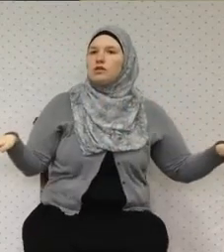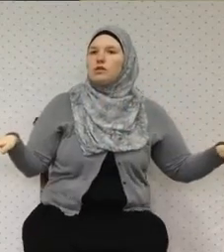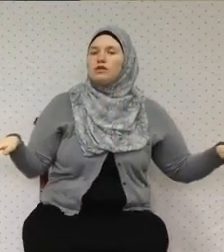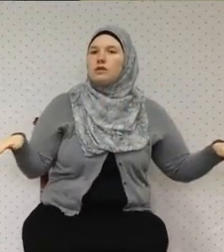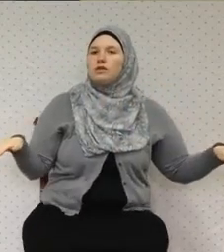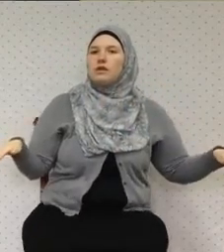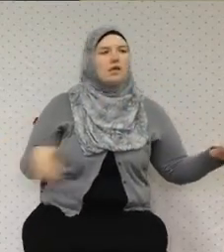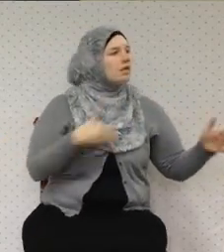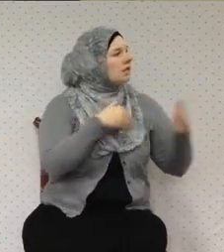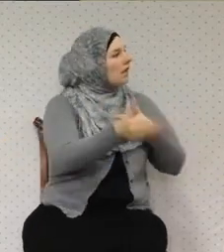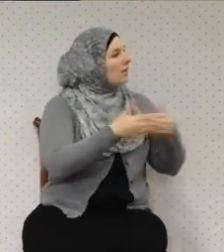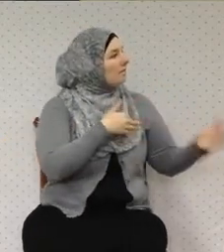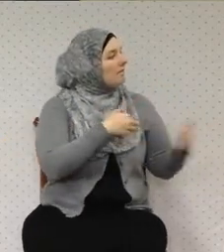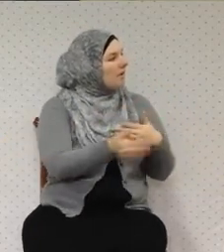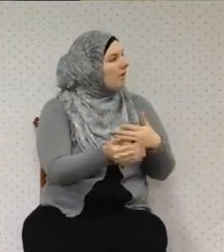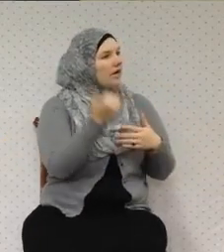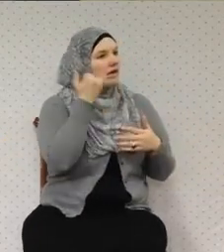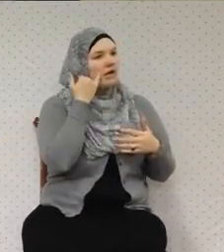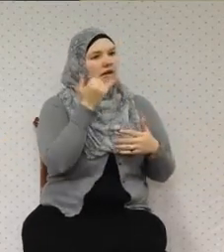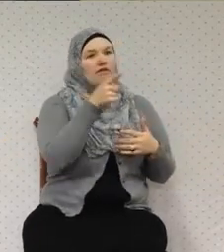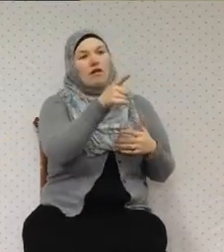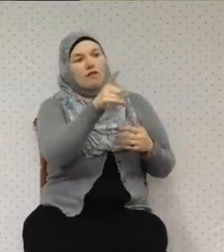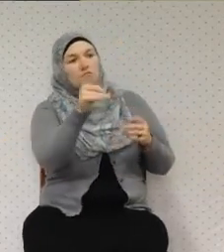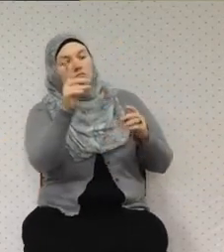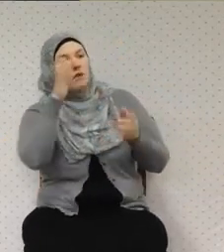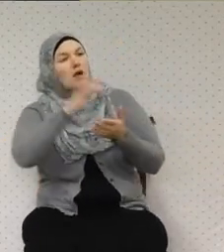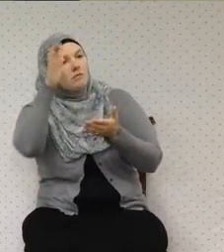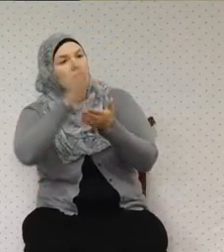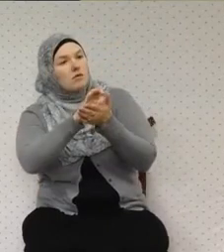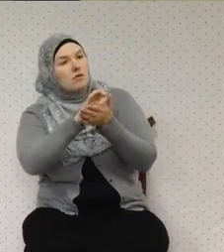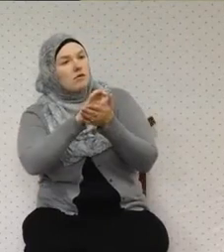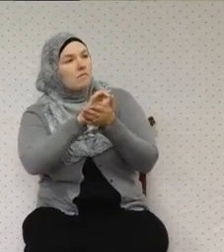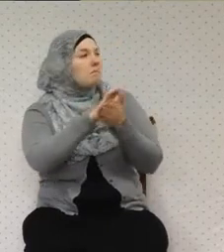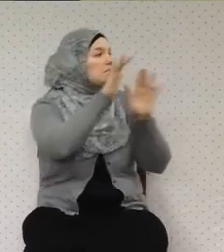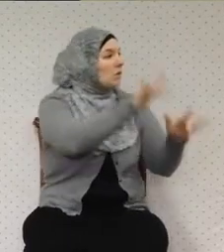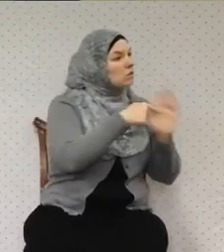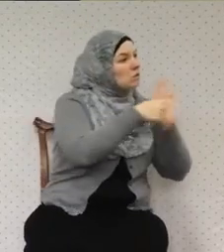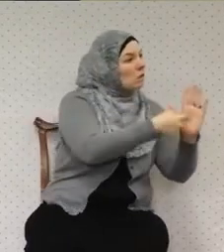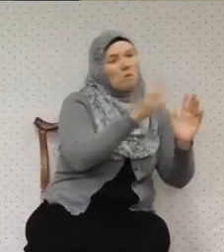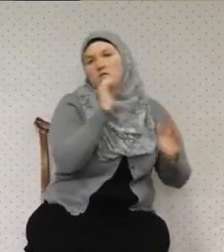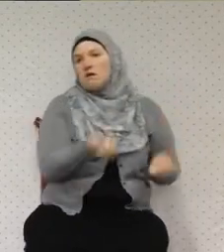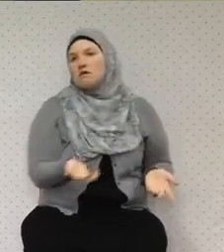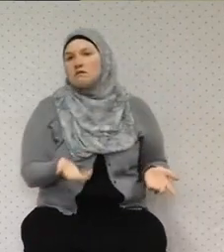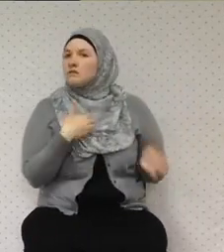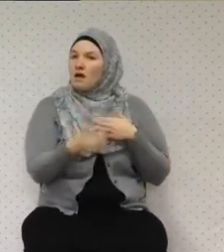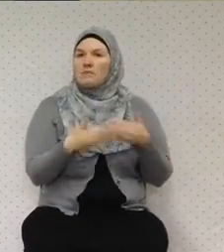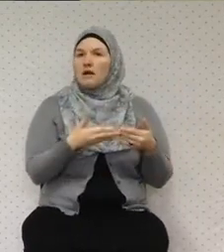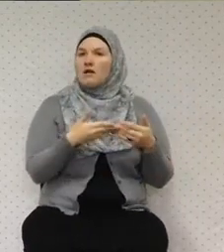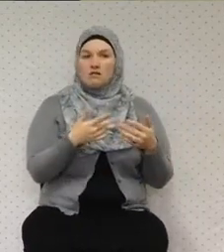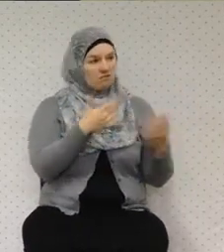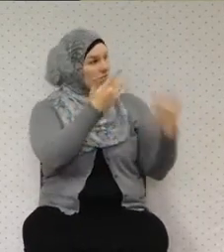no matter whether they are merciful to you or they are not. This